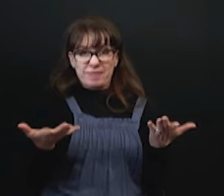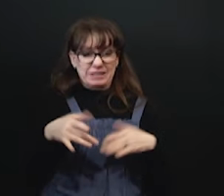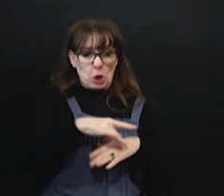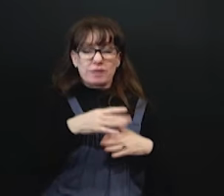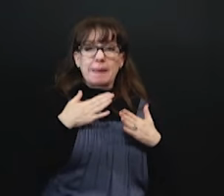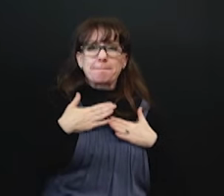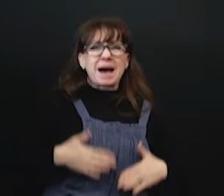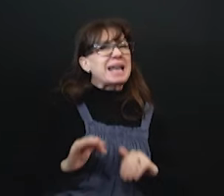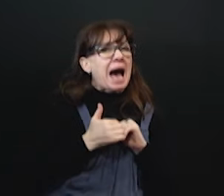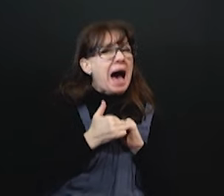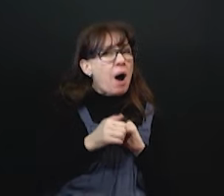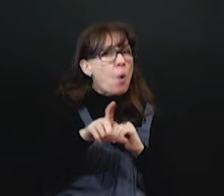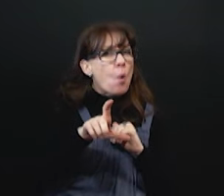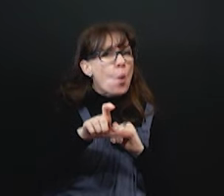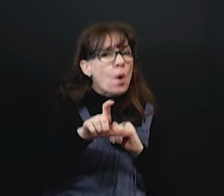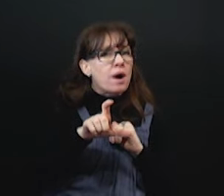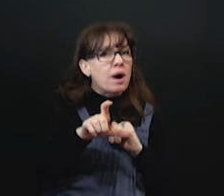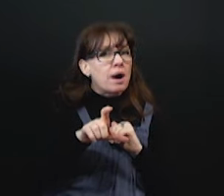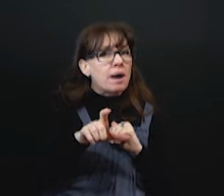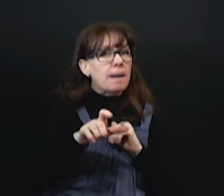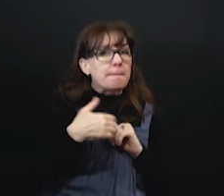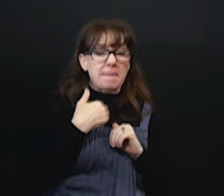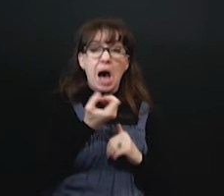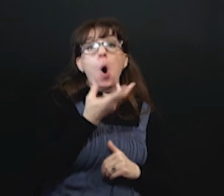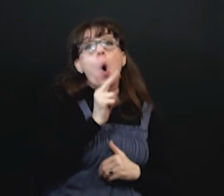How? By making my own way.